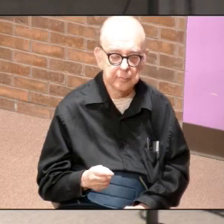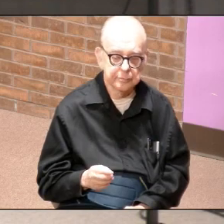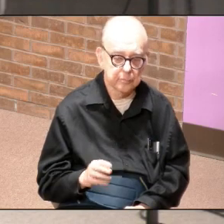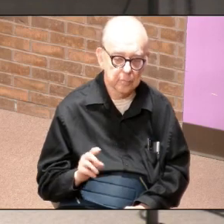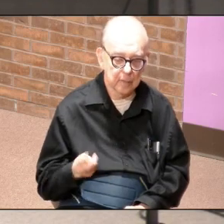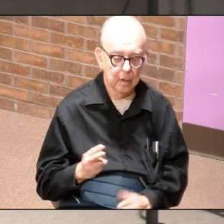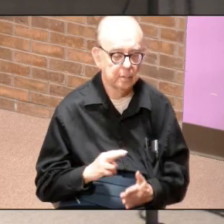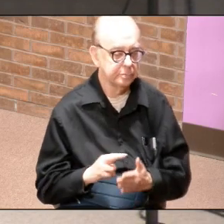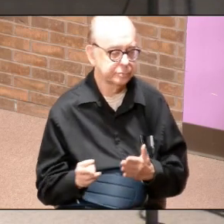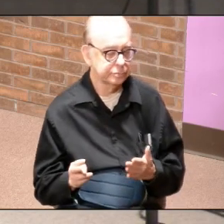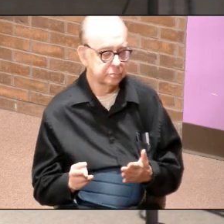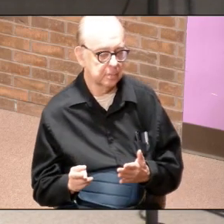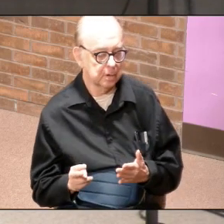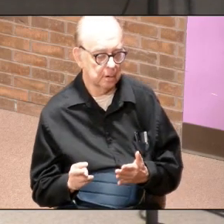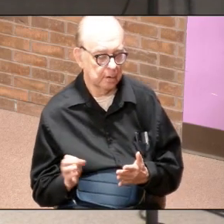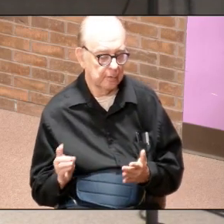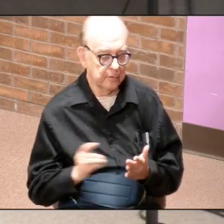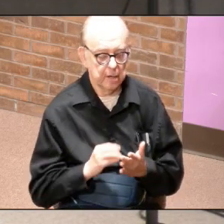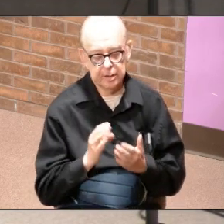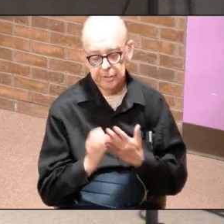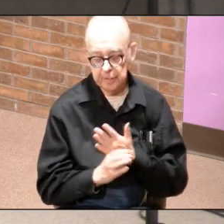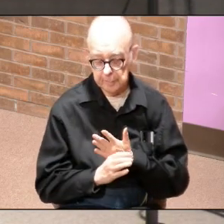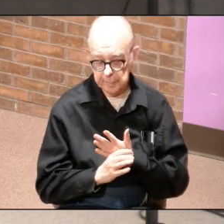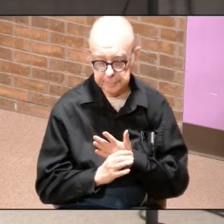the second week of December.